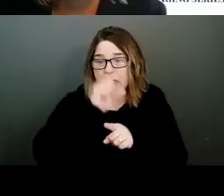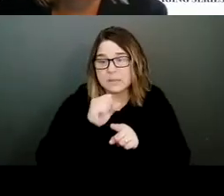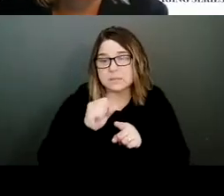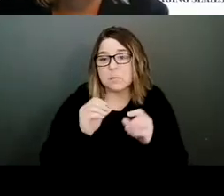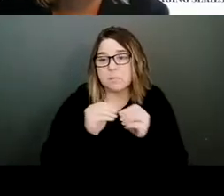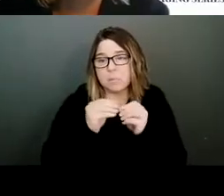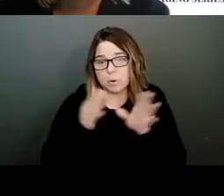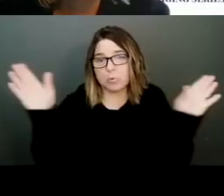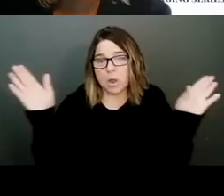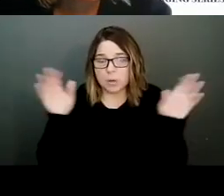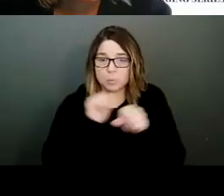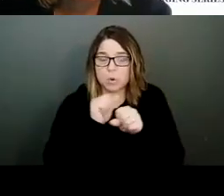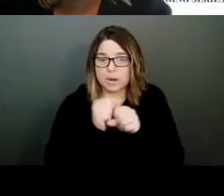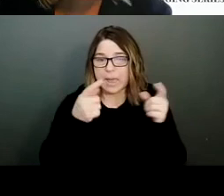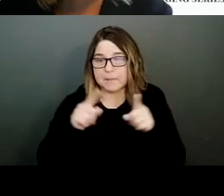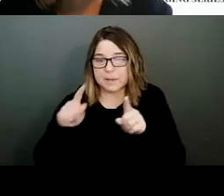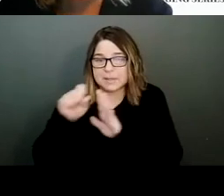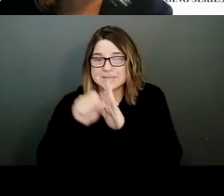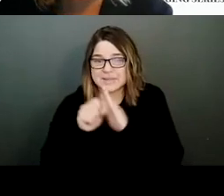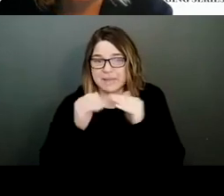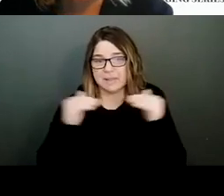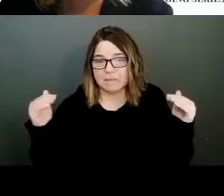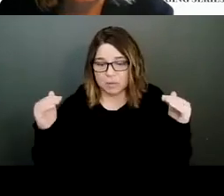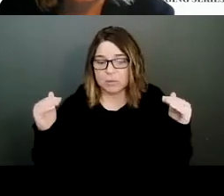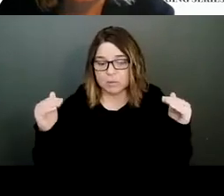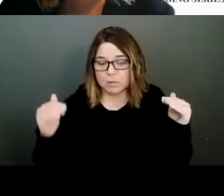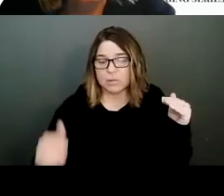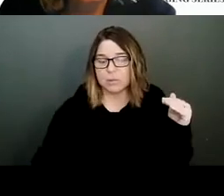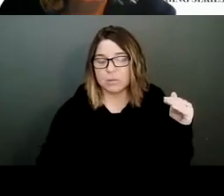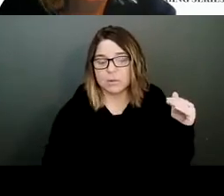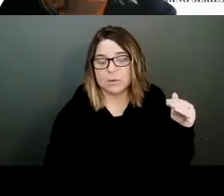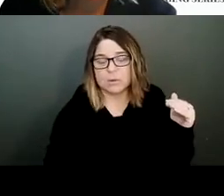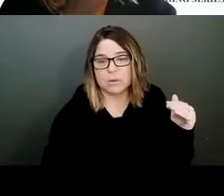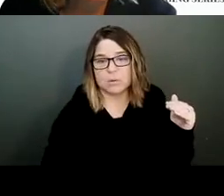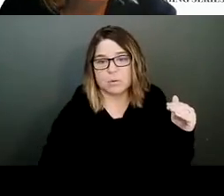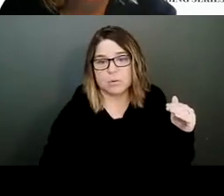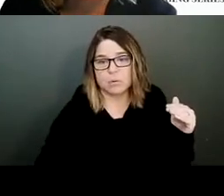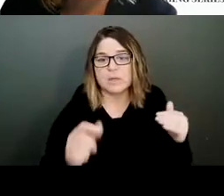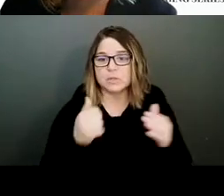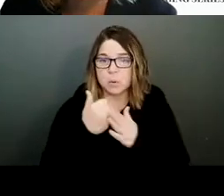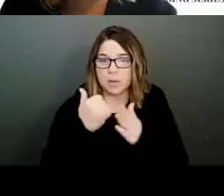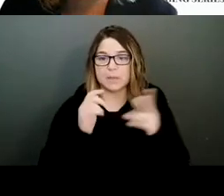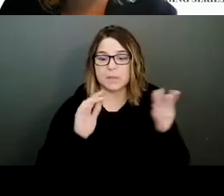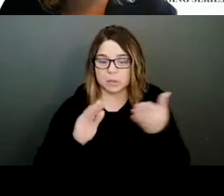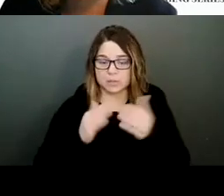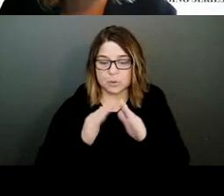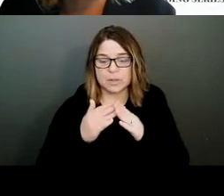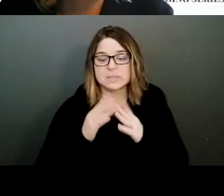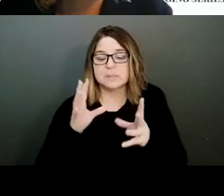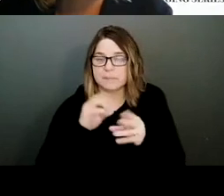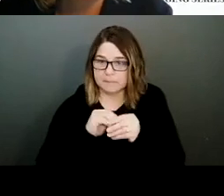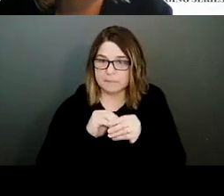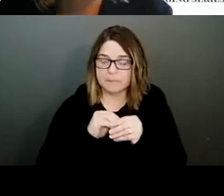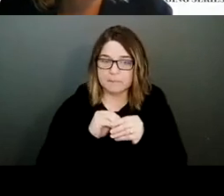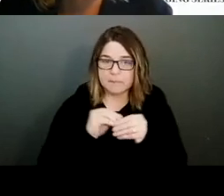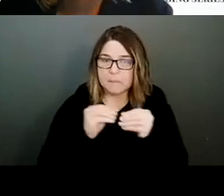on a statewide level relative to helping communities become more open and inclusive to people